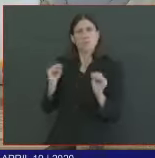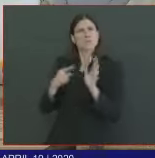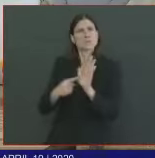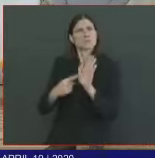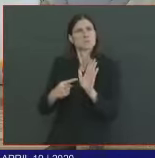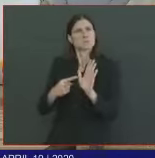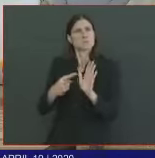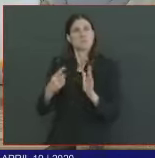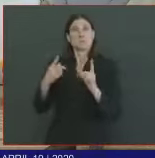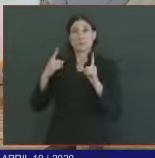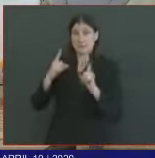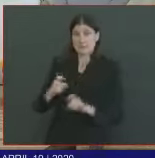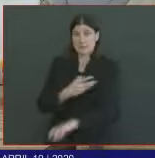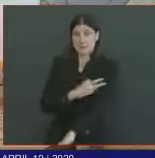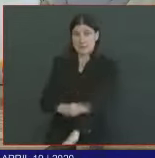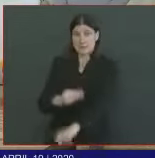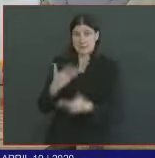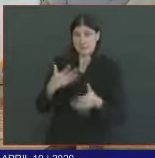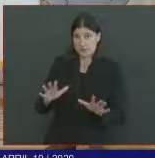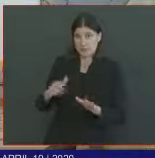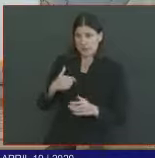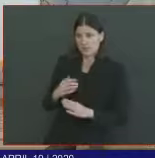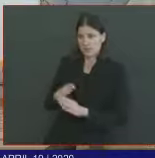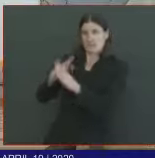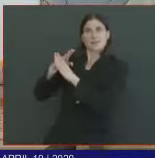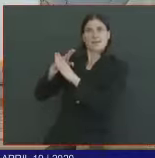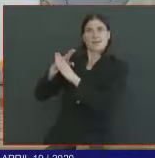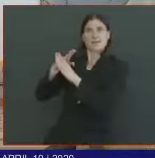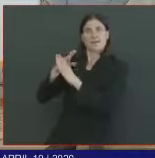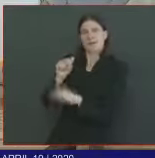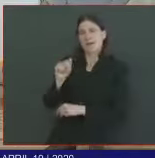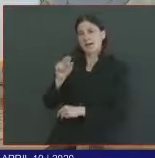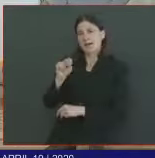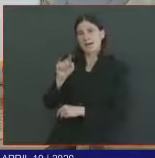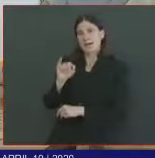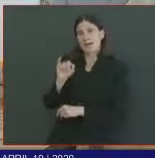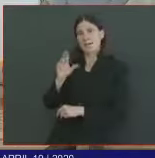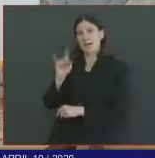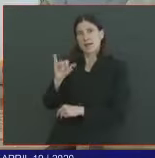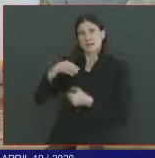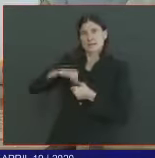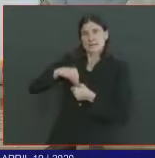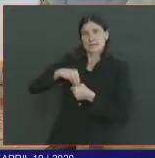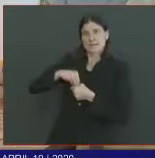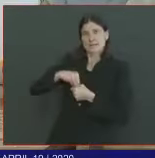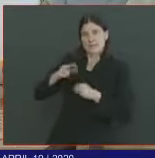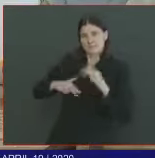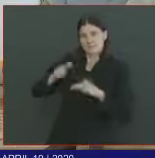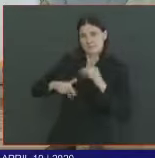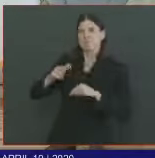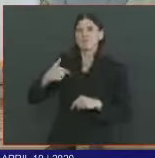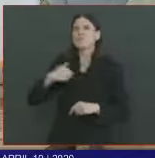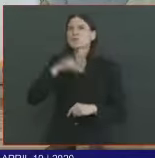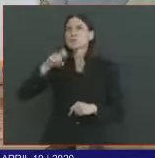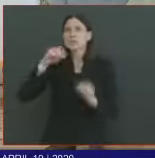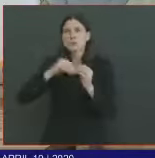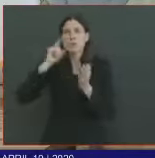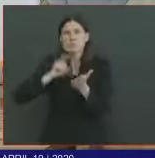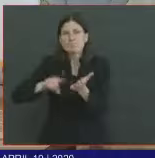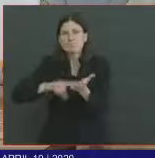of our population has been exposed or has had the virus. John Howell of the Warwick Beacon asks, we are hearing that